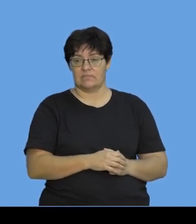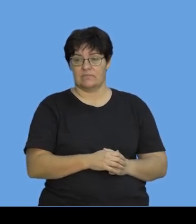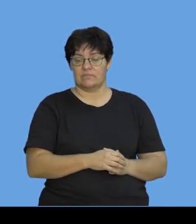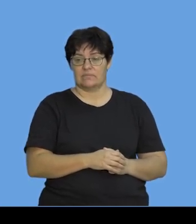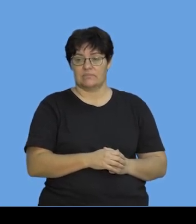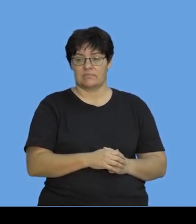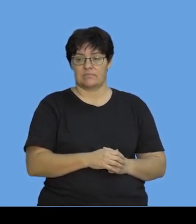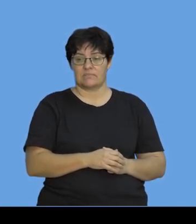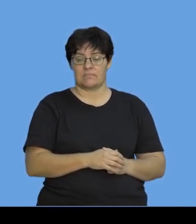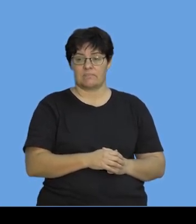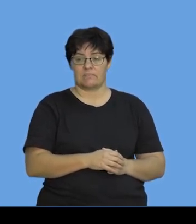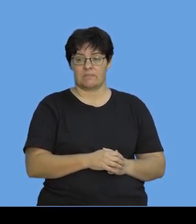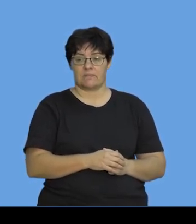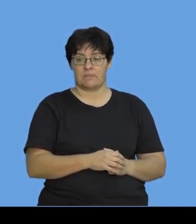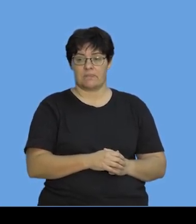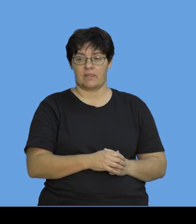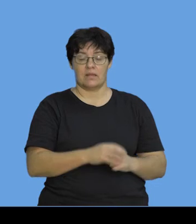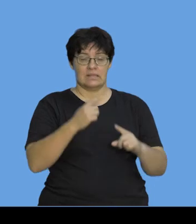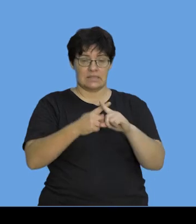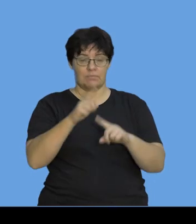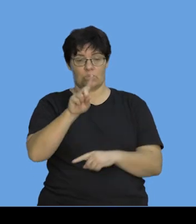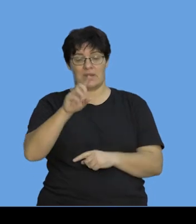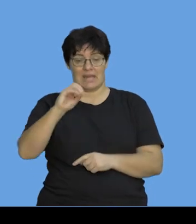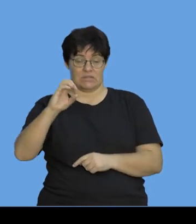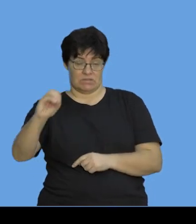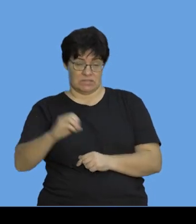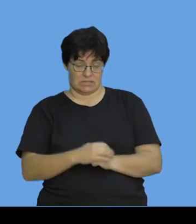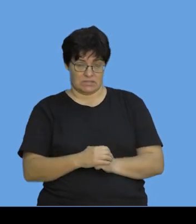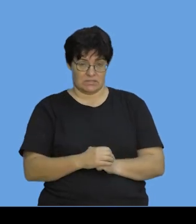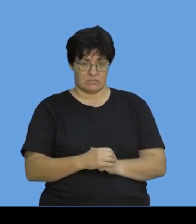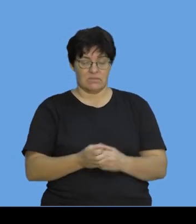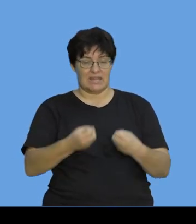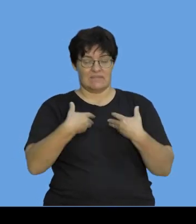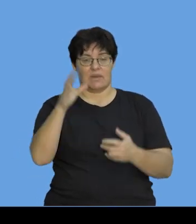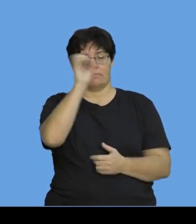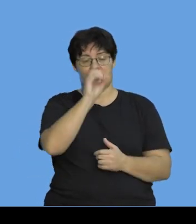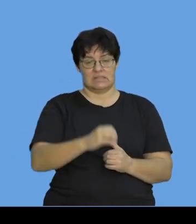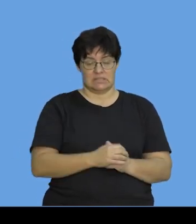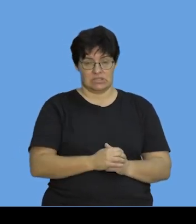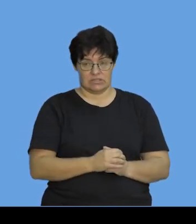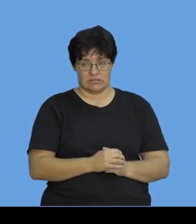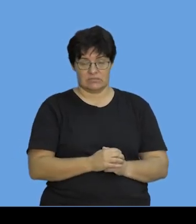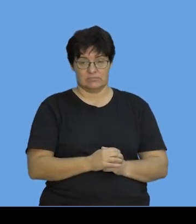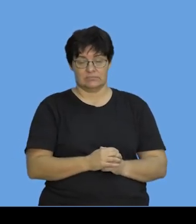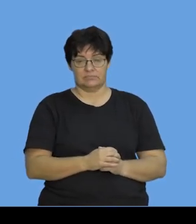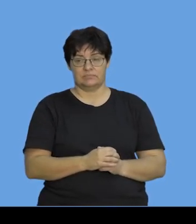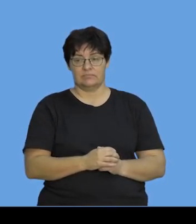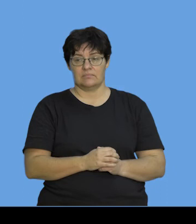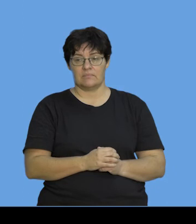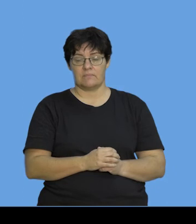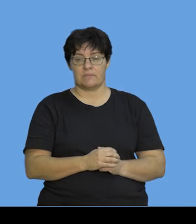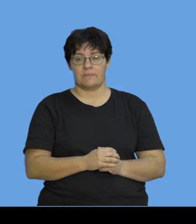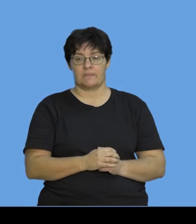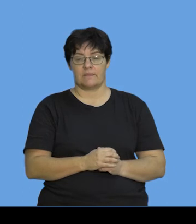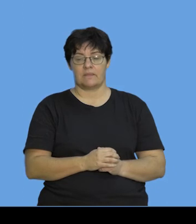15,625 multiplied by 100. That will give us the percentage yield. So our percentage yield in this